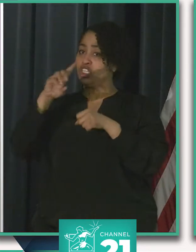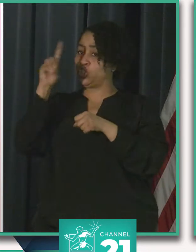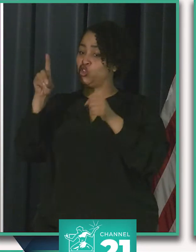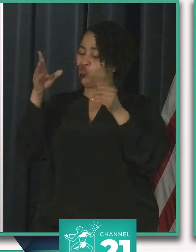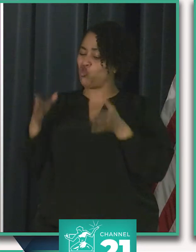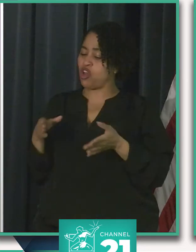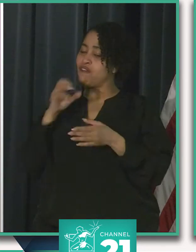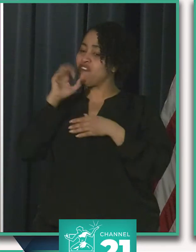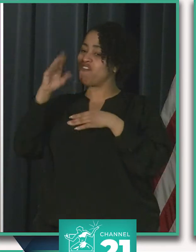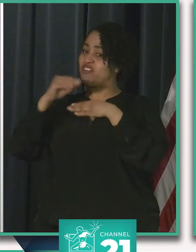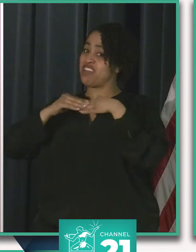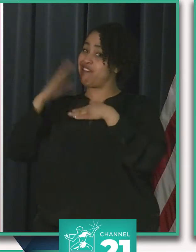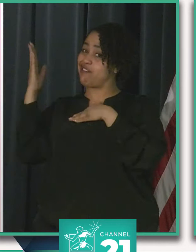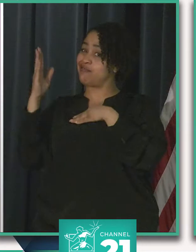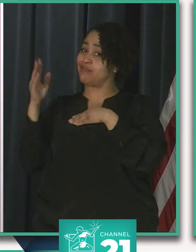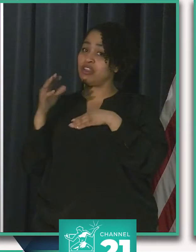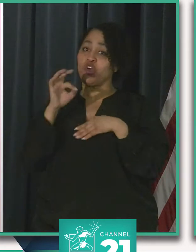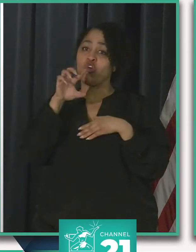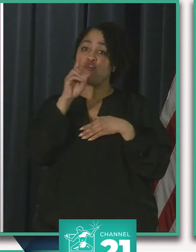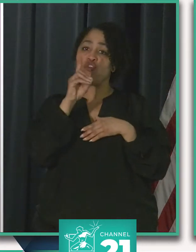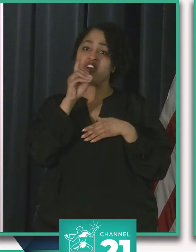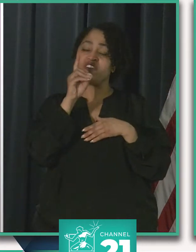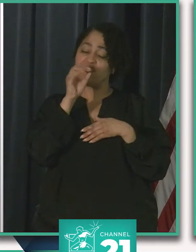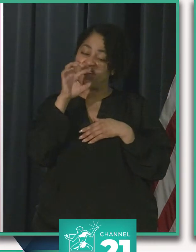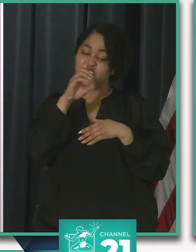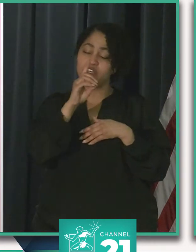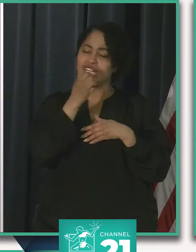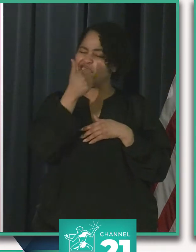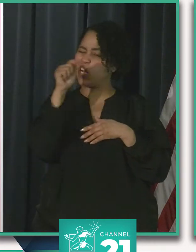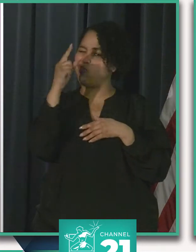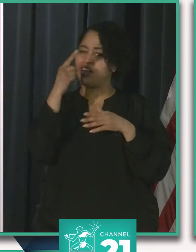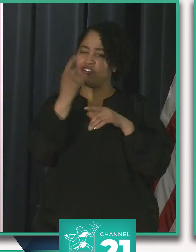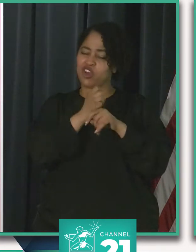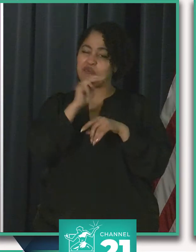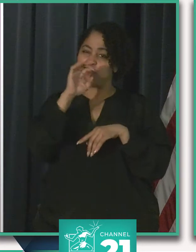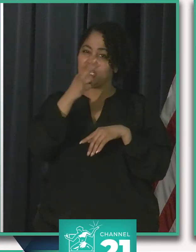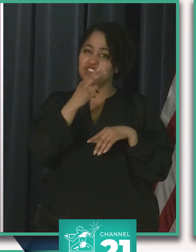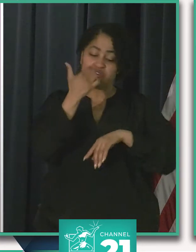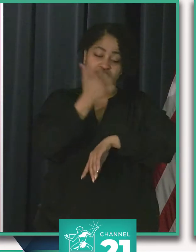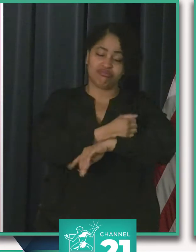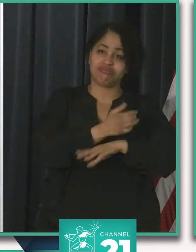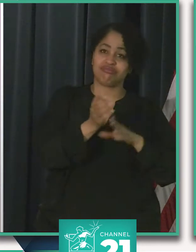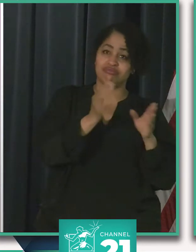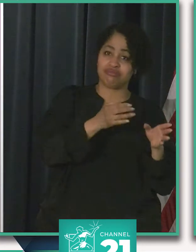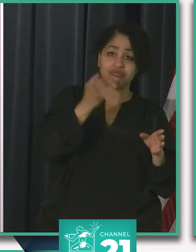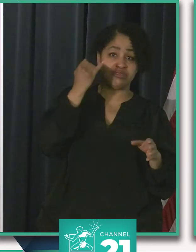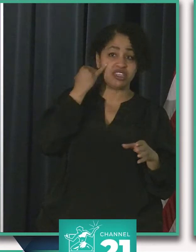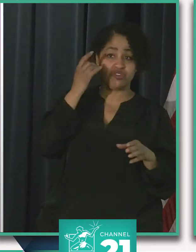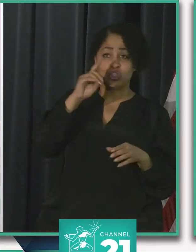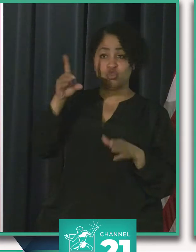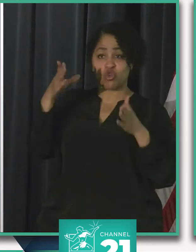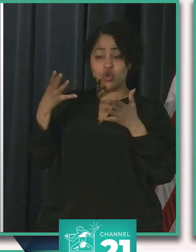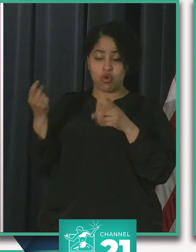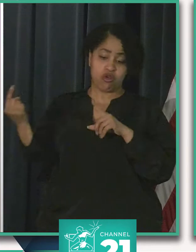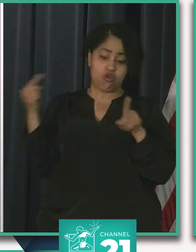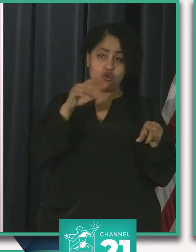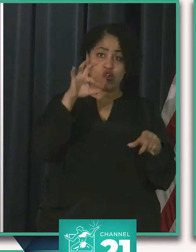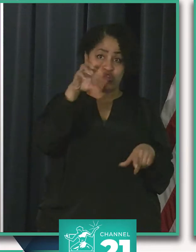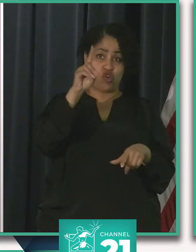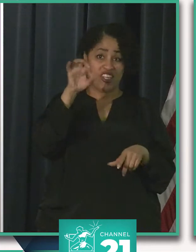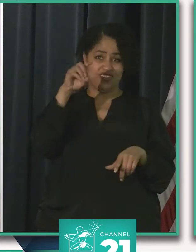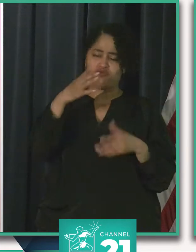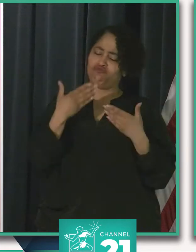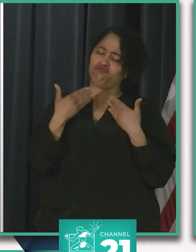Detroiter 50 and up. At Ford Field, anybody in Michigan 50 and up. So if a Detroiter wants to go to Ford Field, you can. So you have